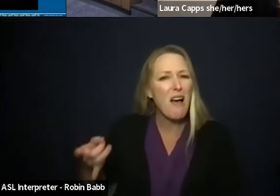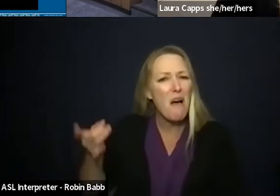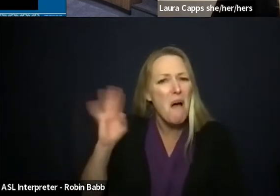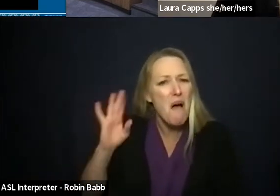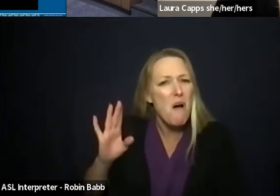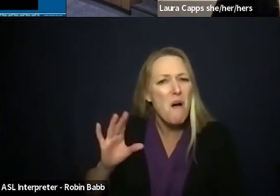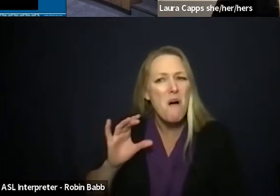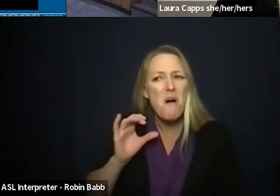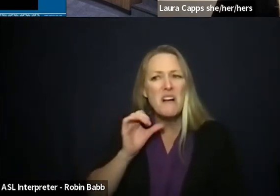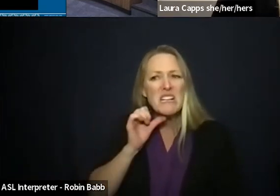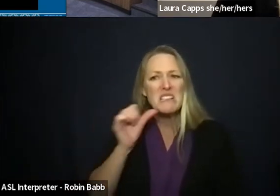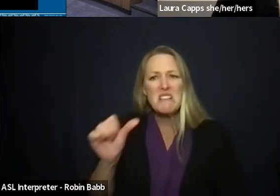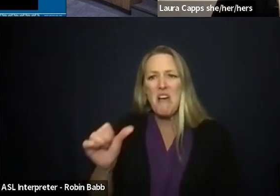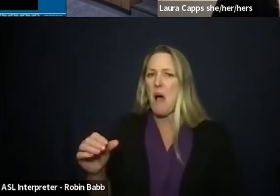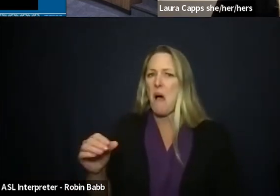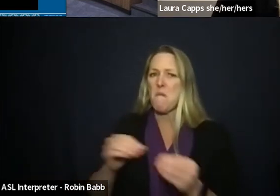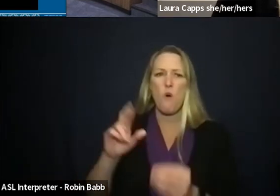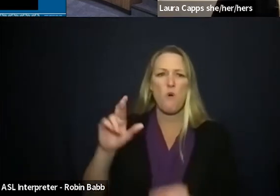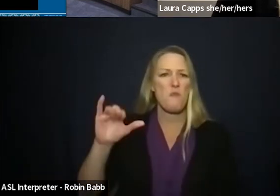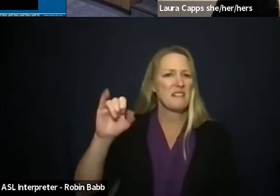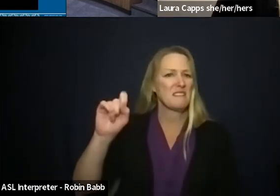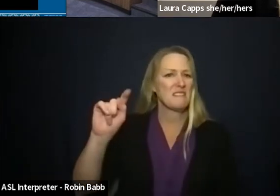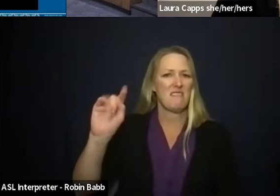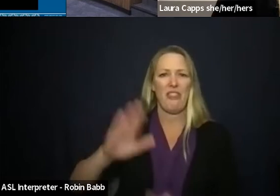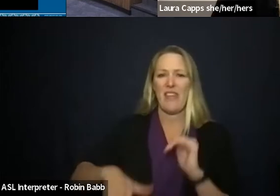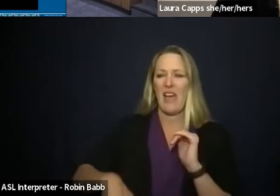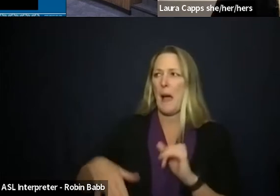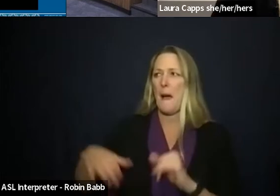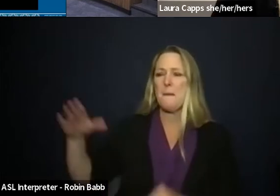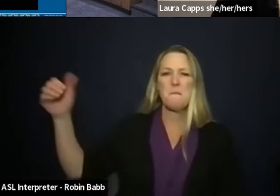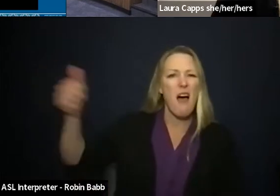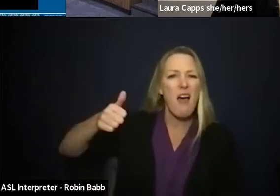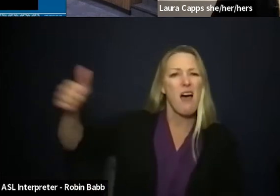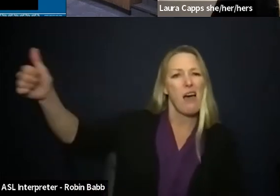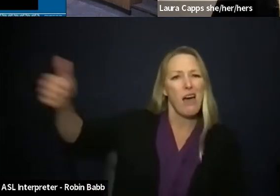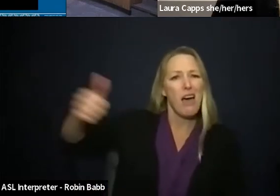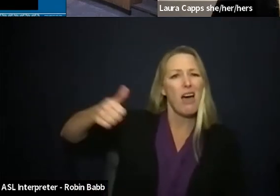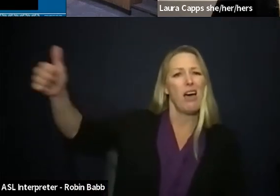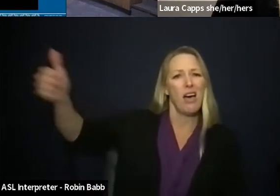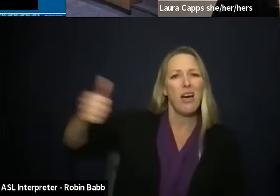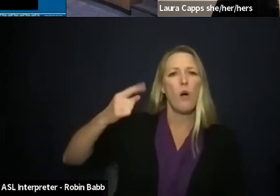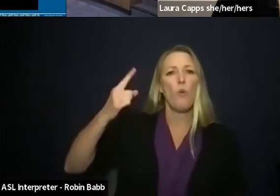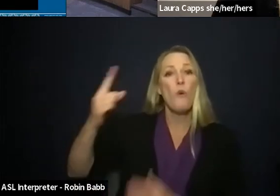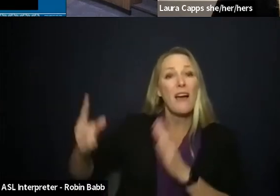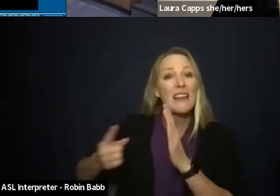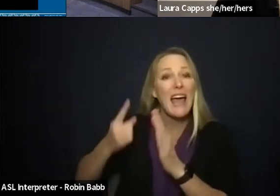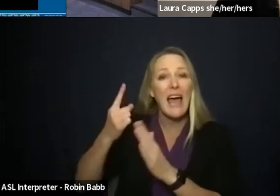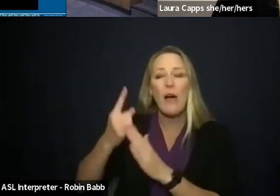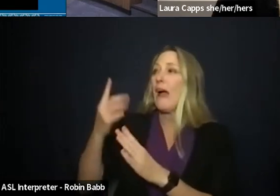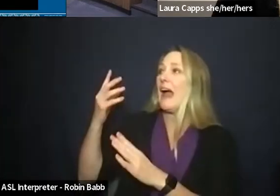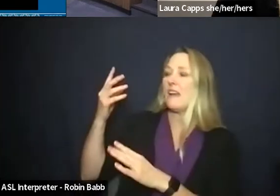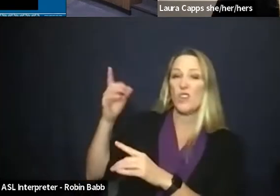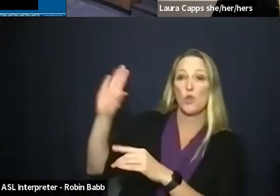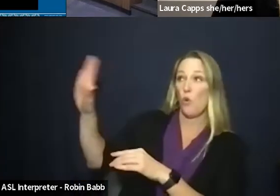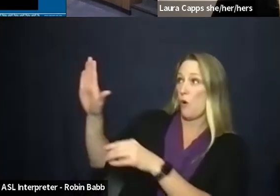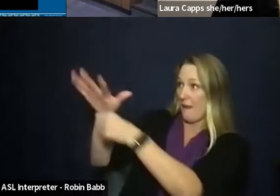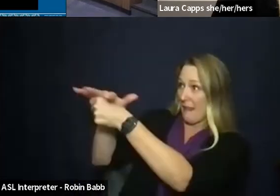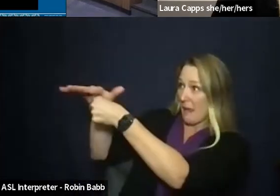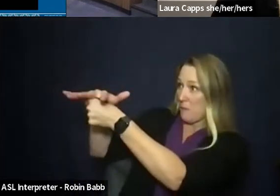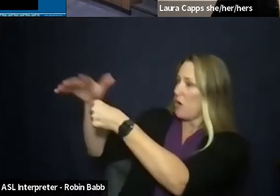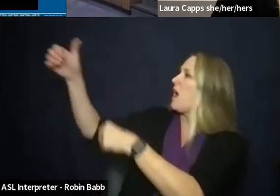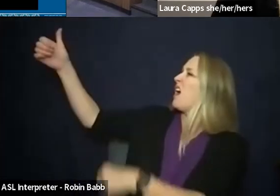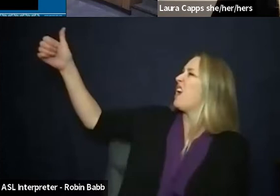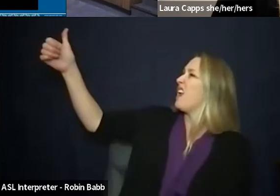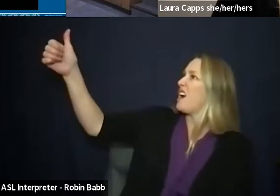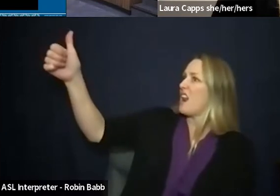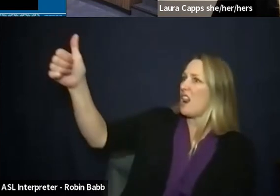from the 70s then bussing children an hour each way out of their own neighborhoods to a different